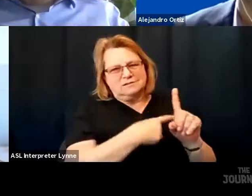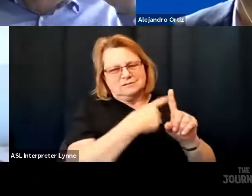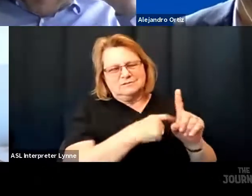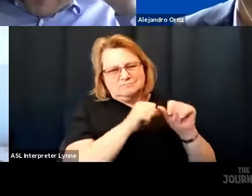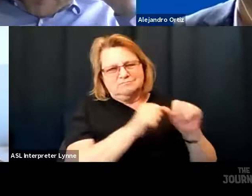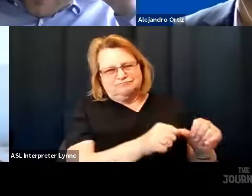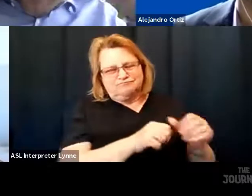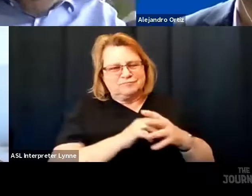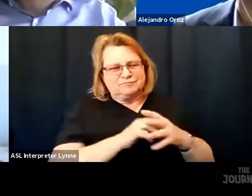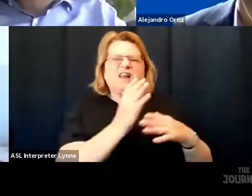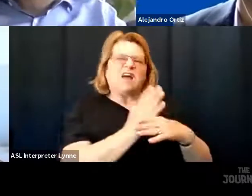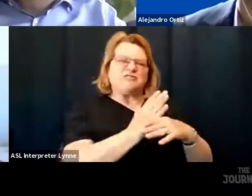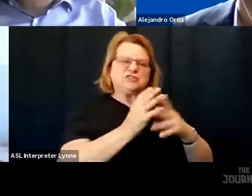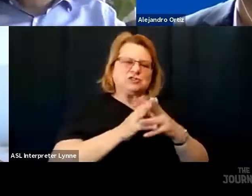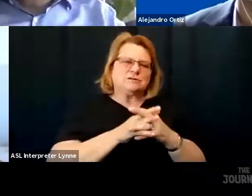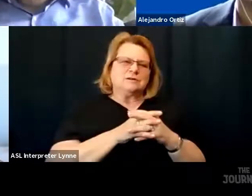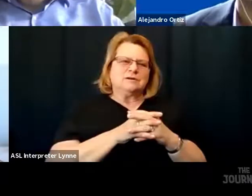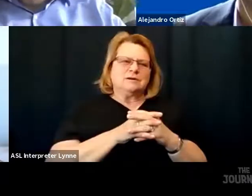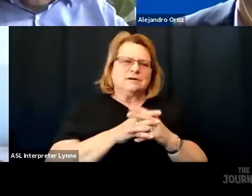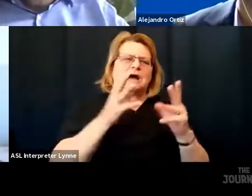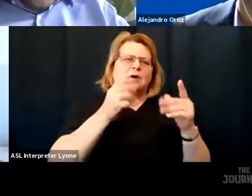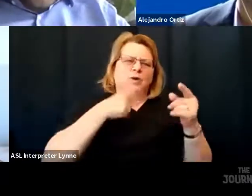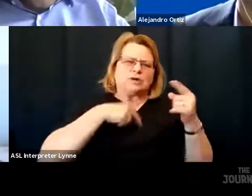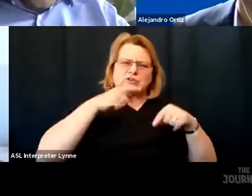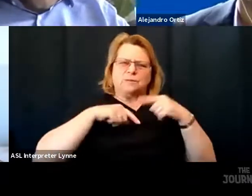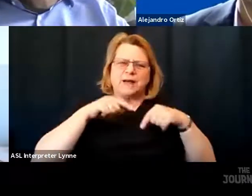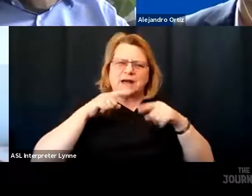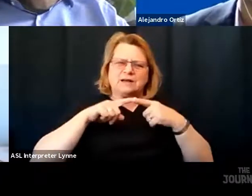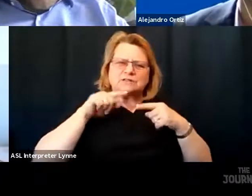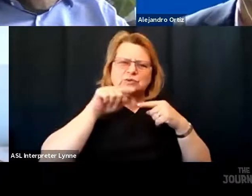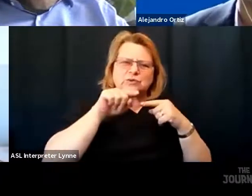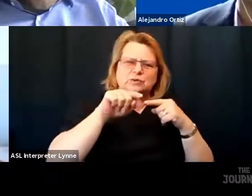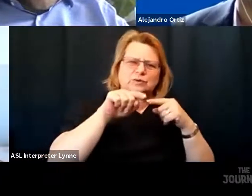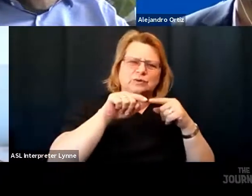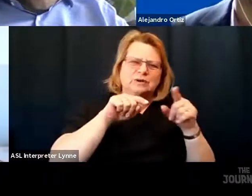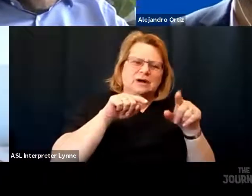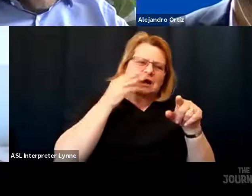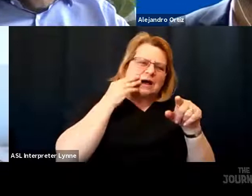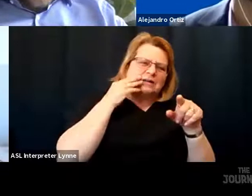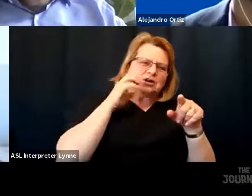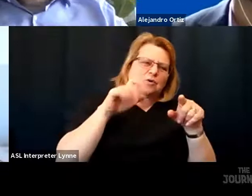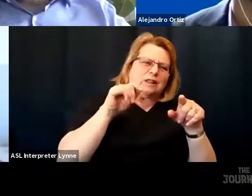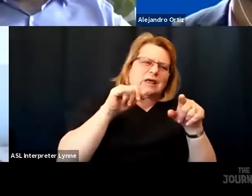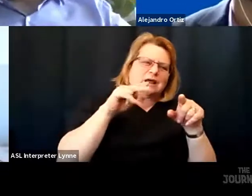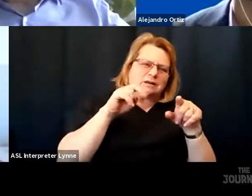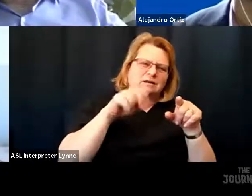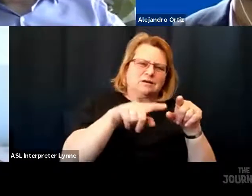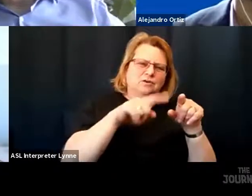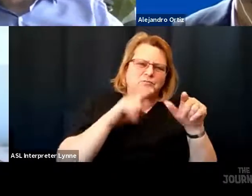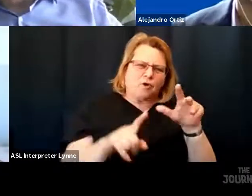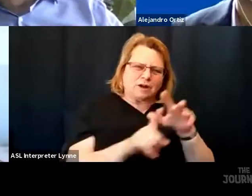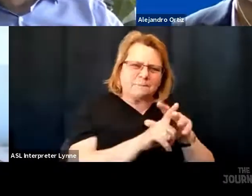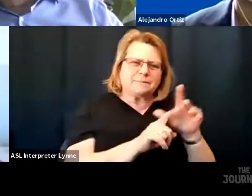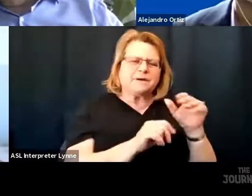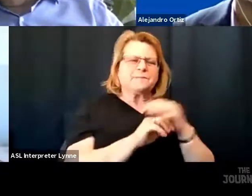Great. So Alejandro, if I can, I want to circle back to you just on this issue of disparate impacts. I know, Elaine, you brought it up. And again, I think,